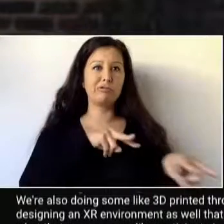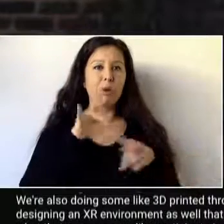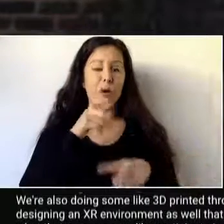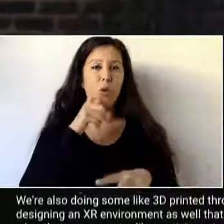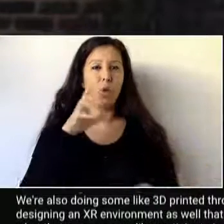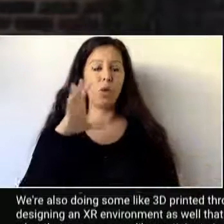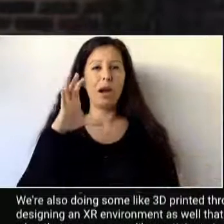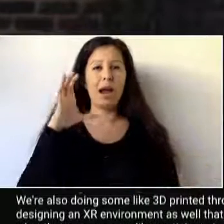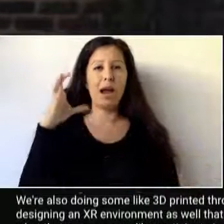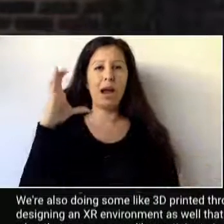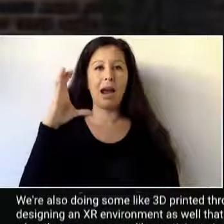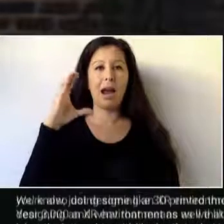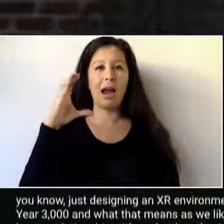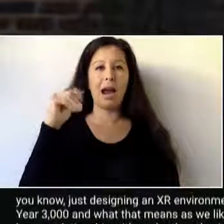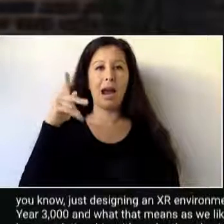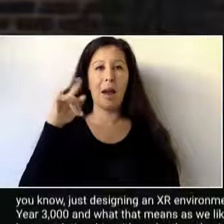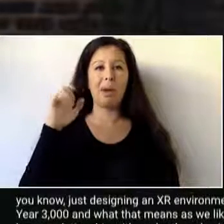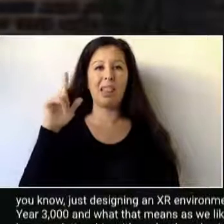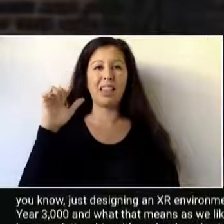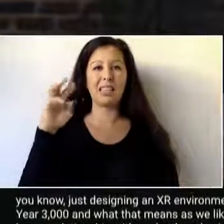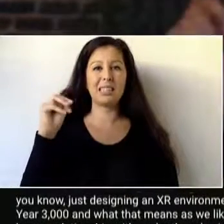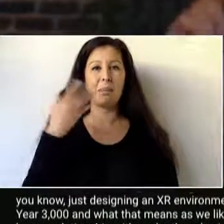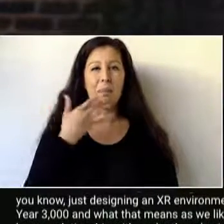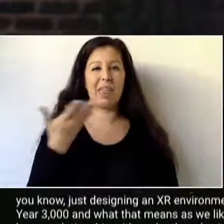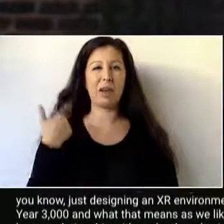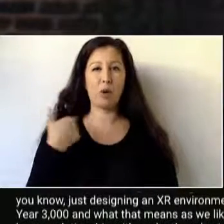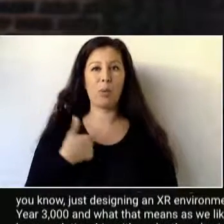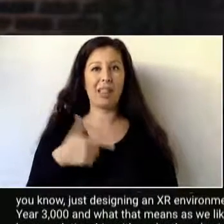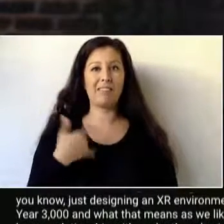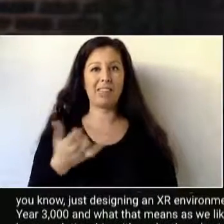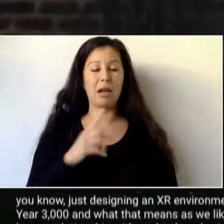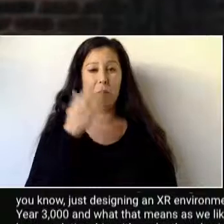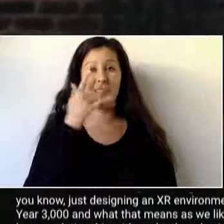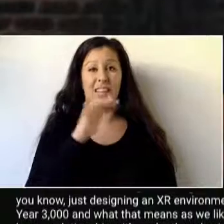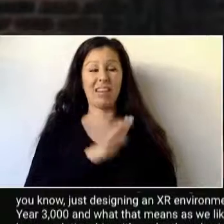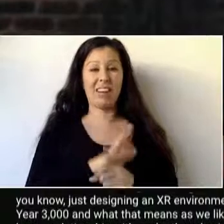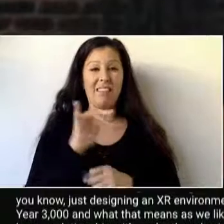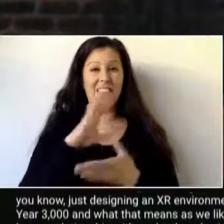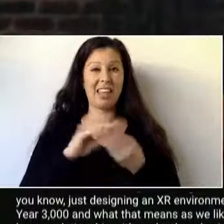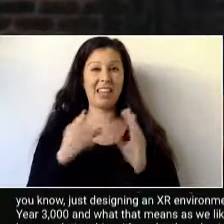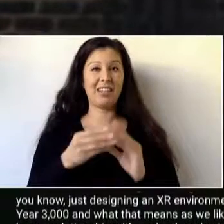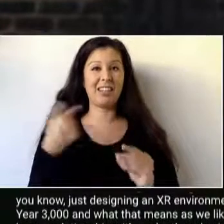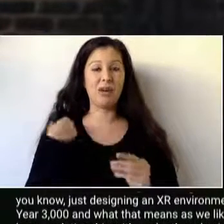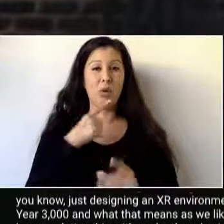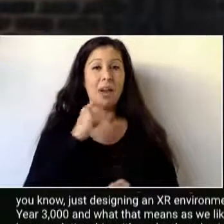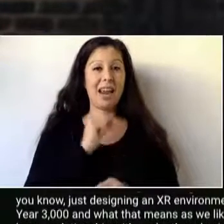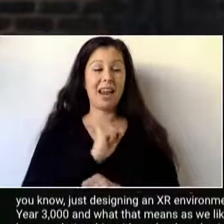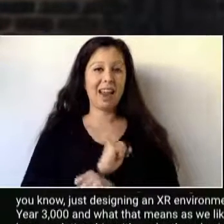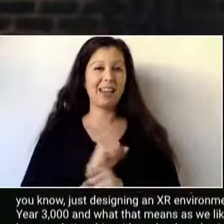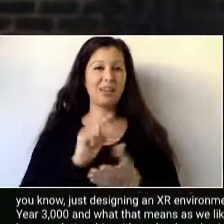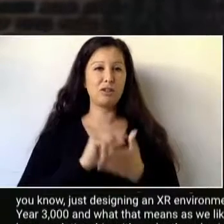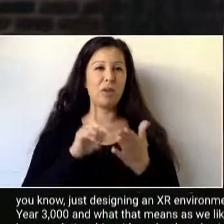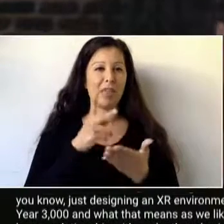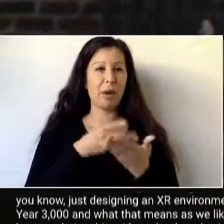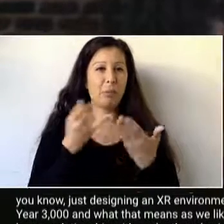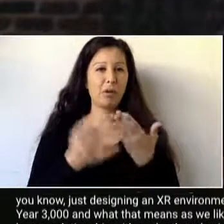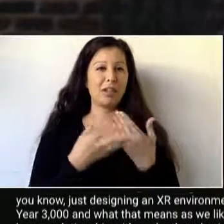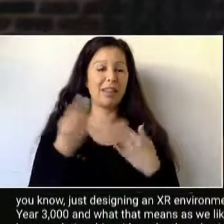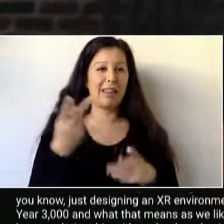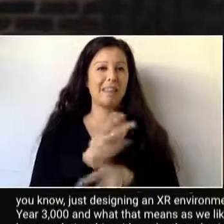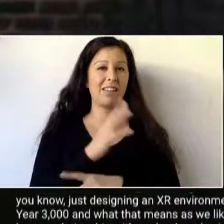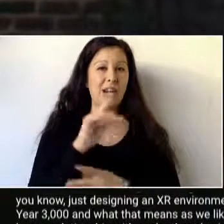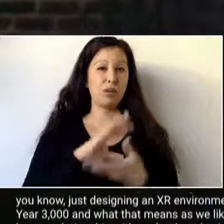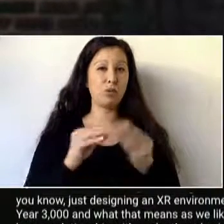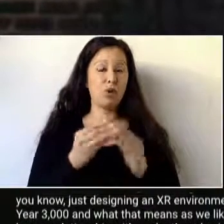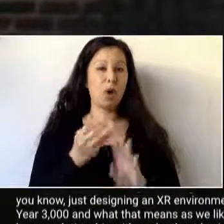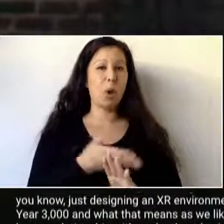you know, bad stuff that we currently live in right now. But funny enough, that story actually, we actually wrote the project and figured out the